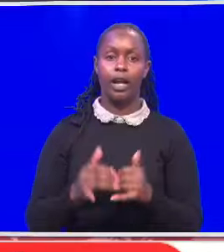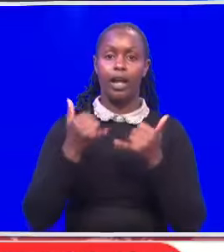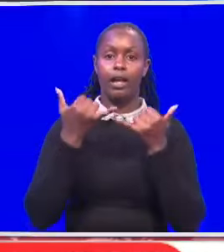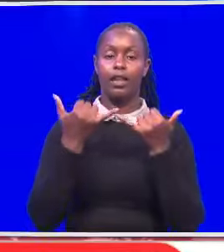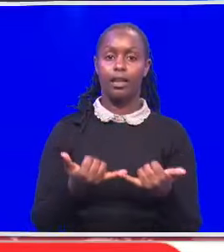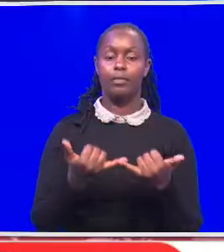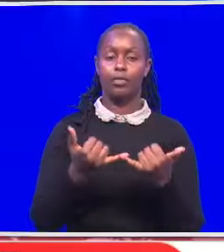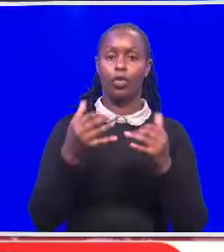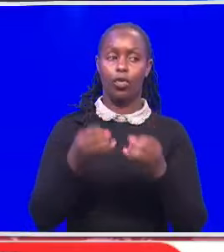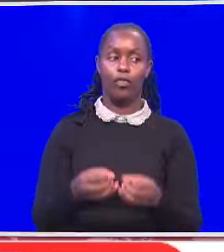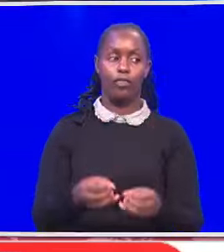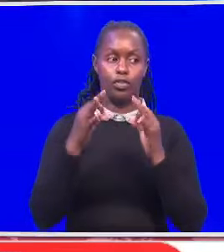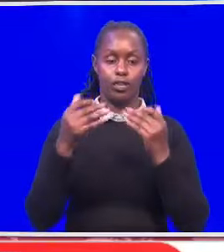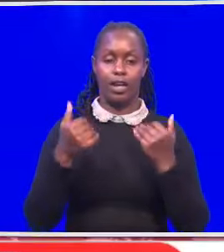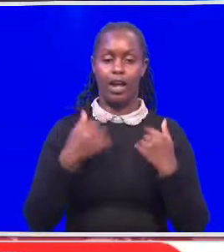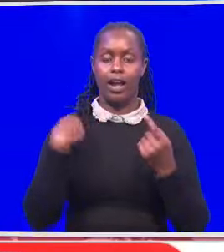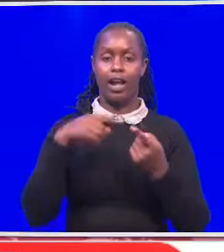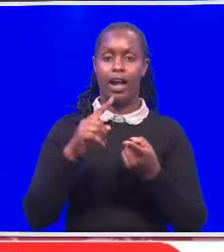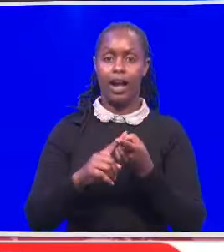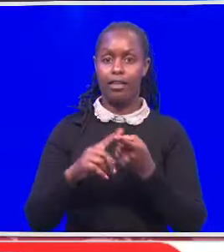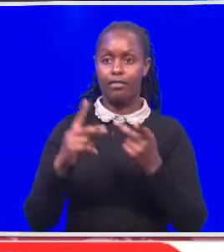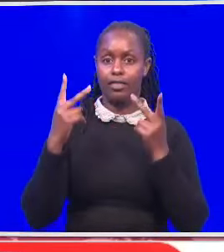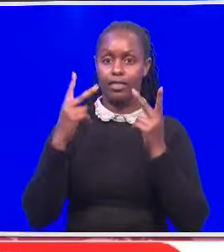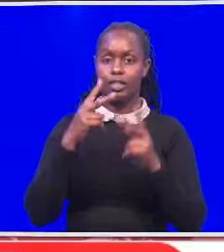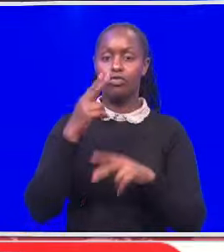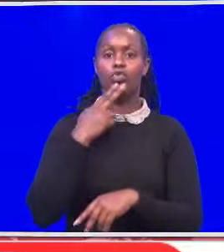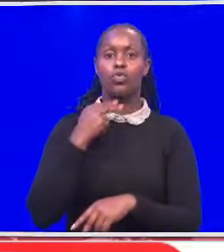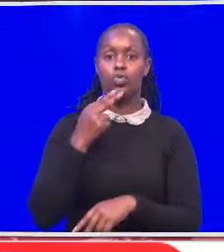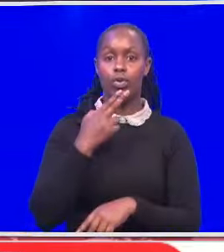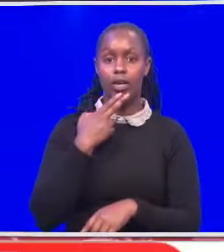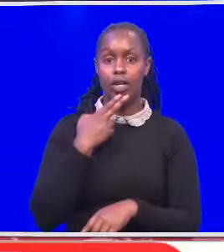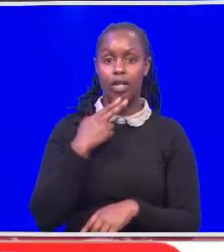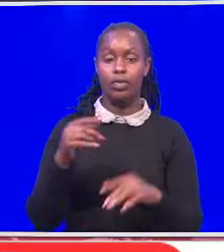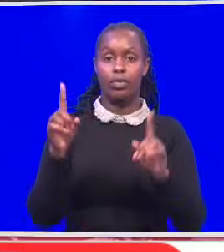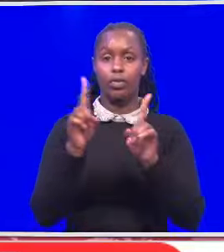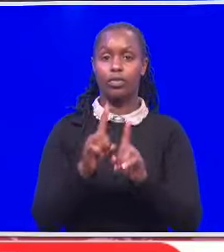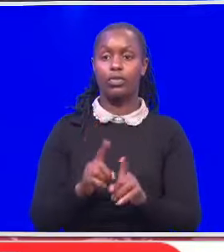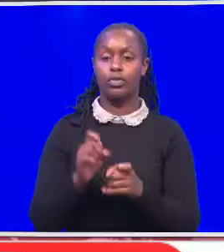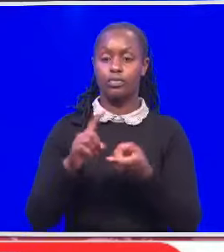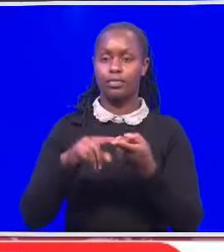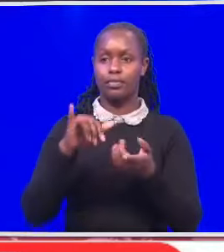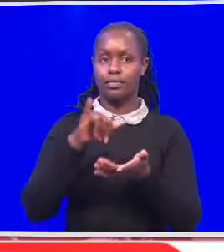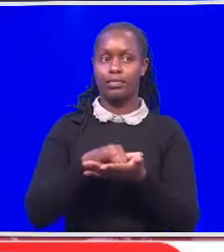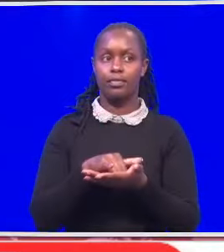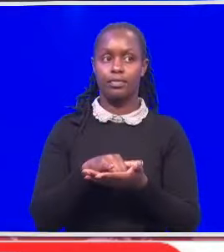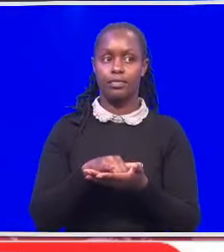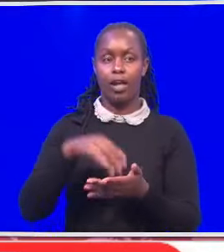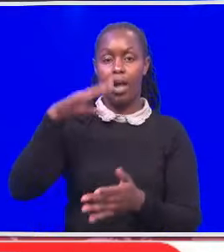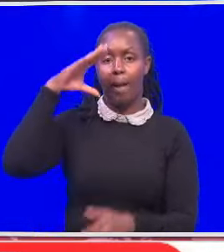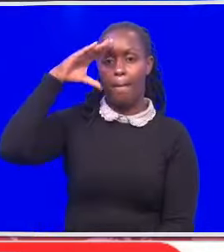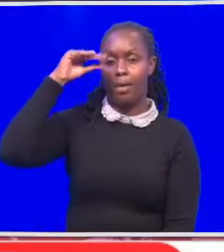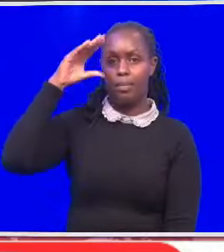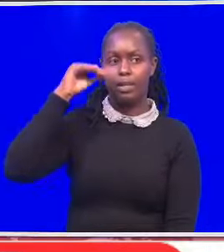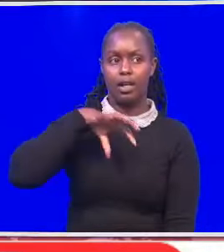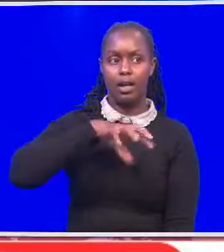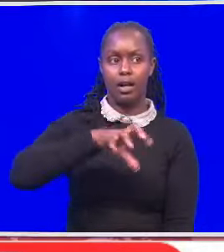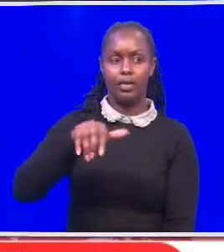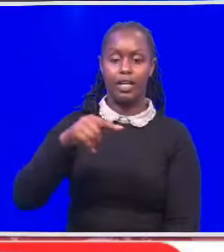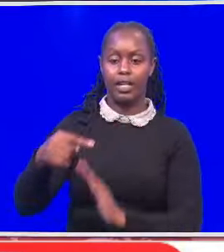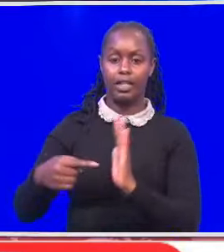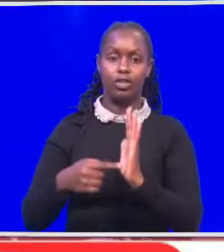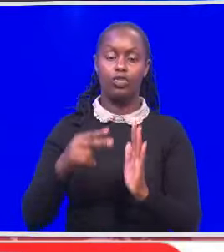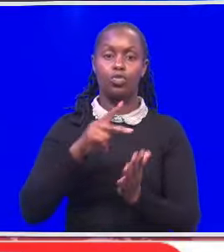Authority officials have seized contaminated sugar valued at 214 million shillings in Mombasa County. The